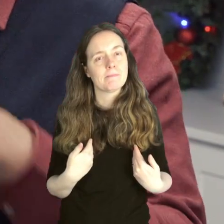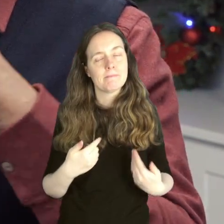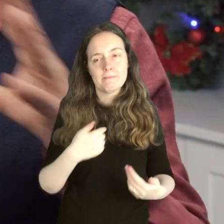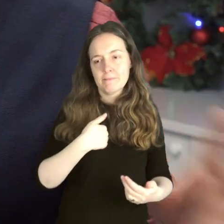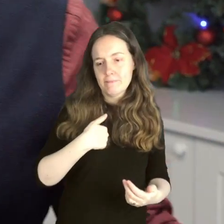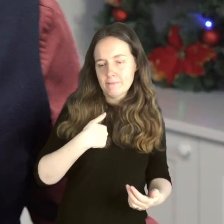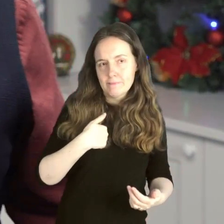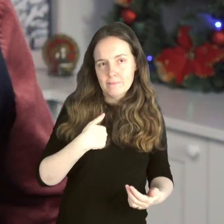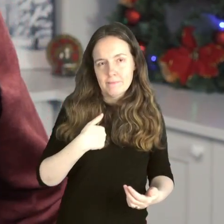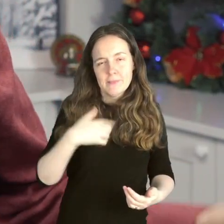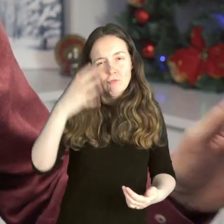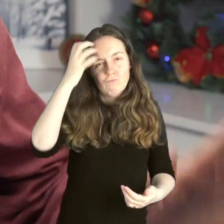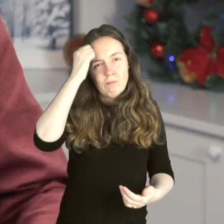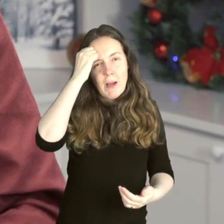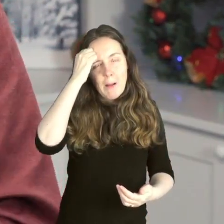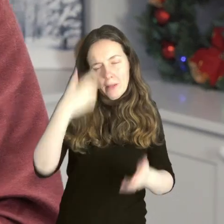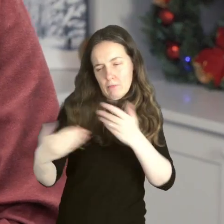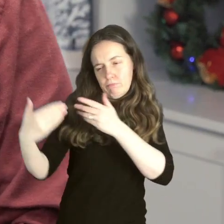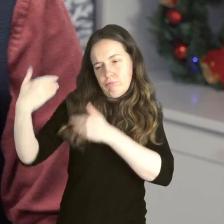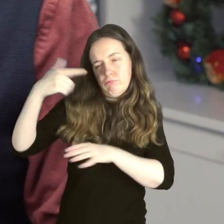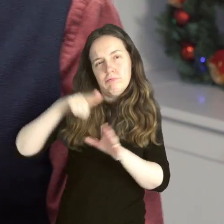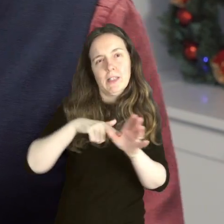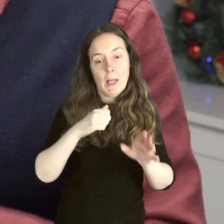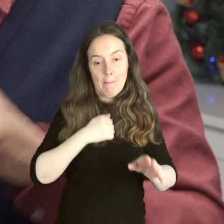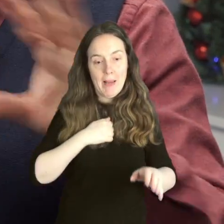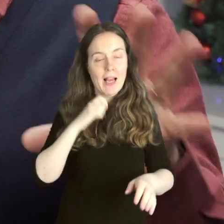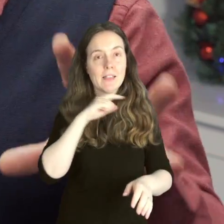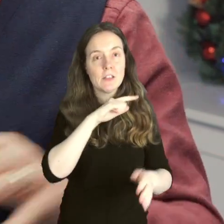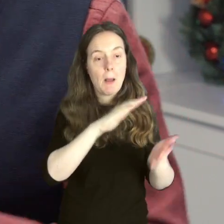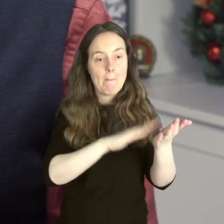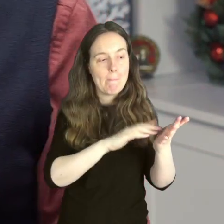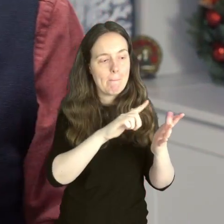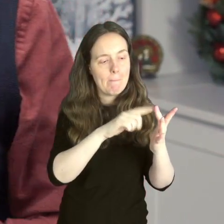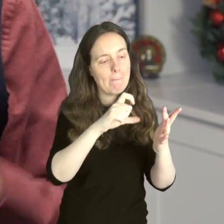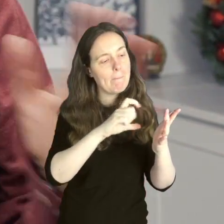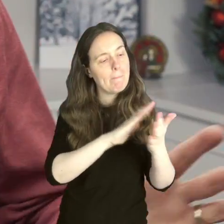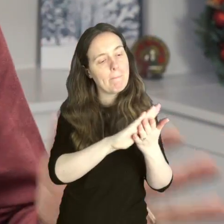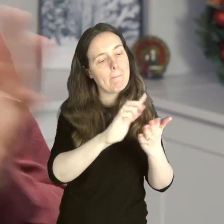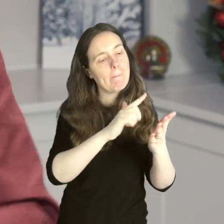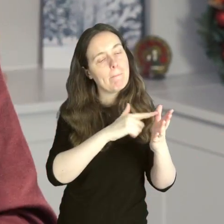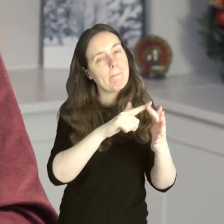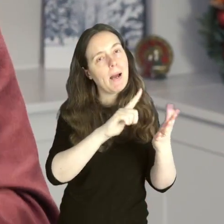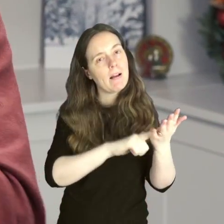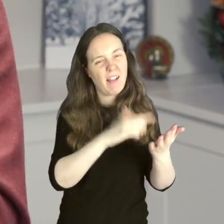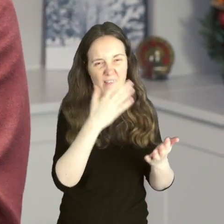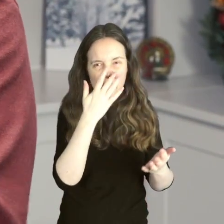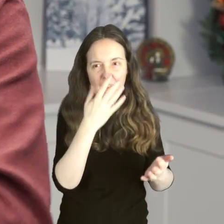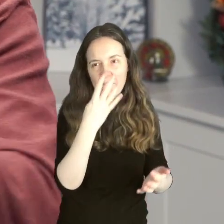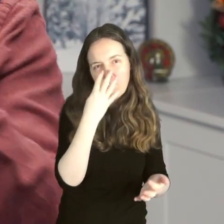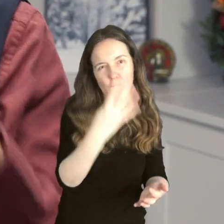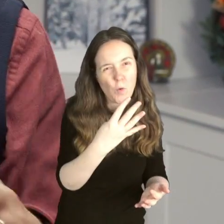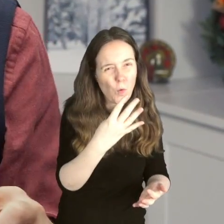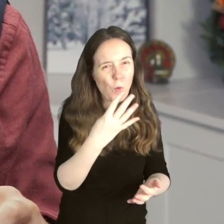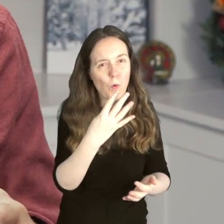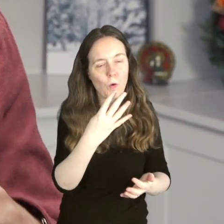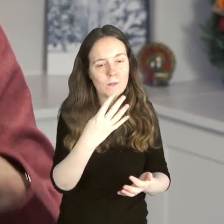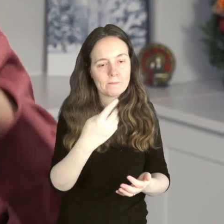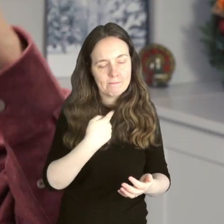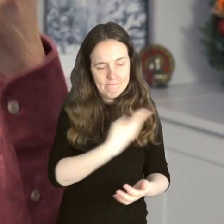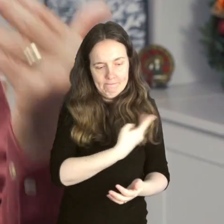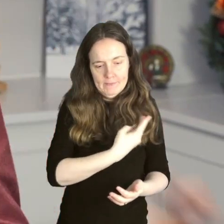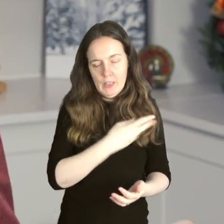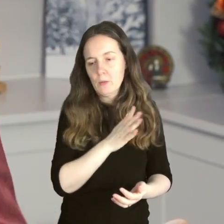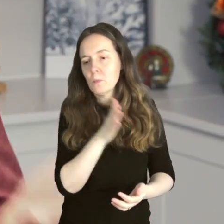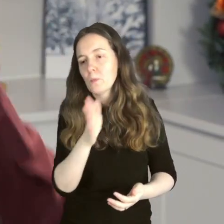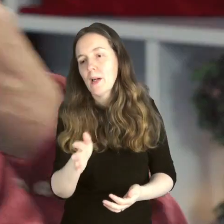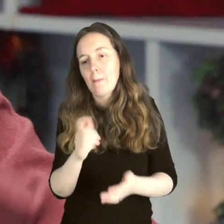I remember many years ago when my son Michael was about 4 years of age, he and I went to buy a present